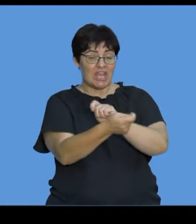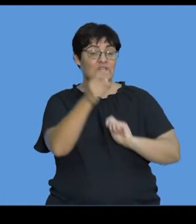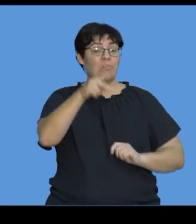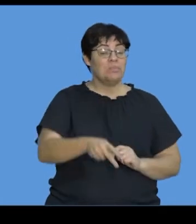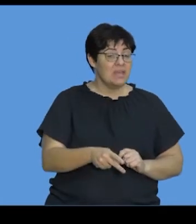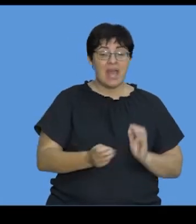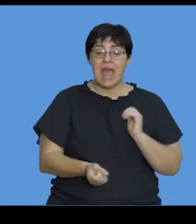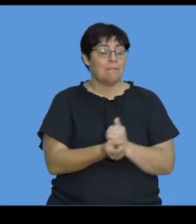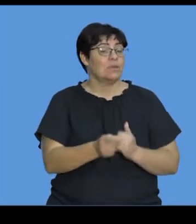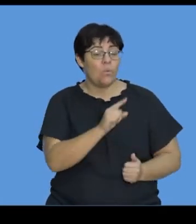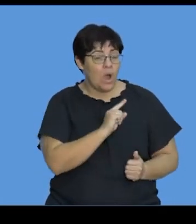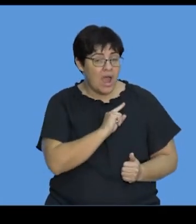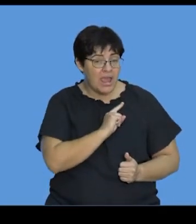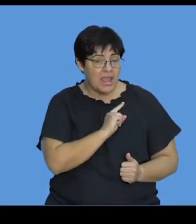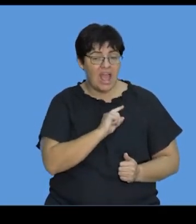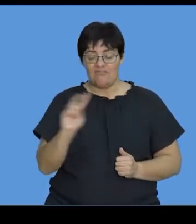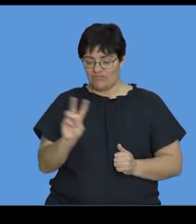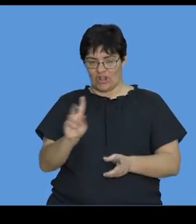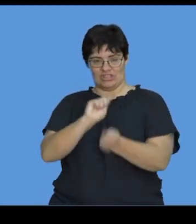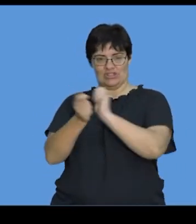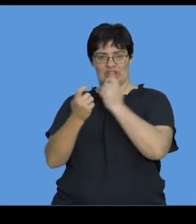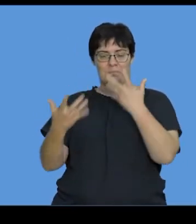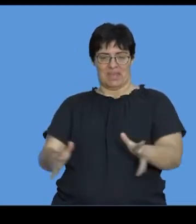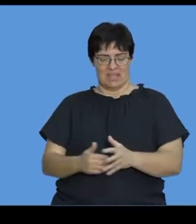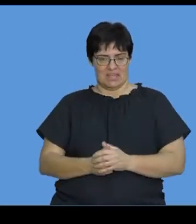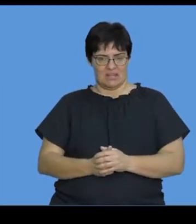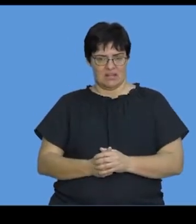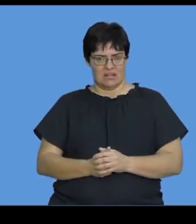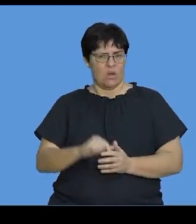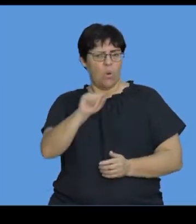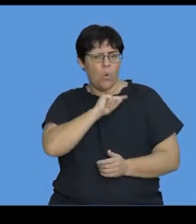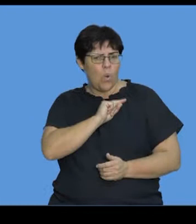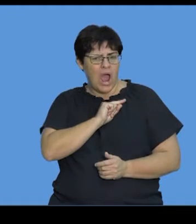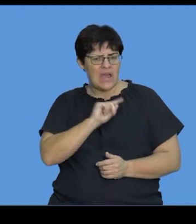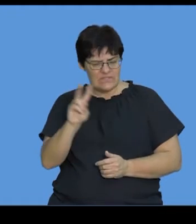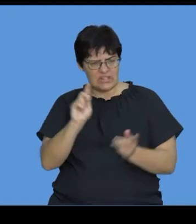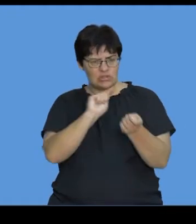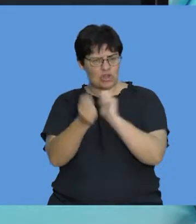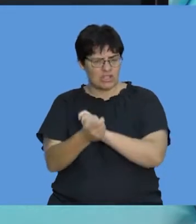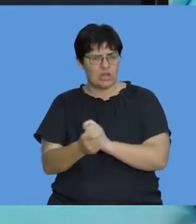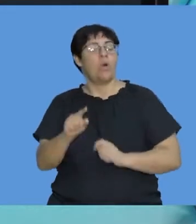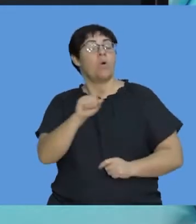comes about because the velocity changed. Why did the velocity change? Because we exerted